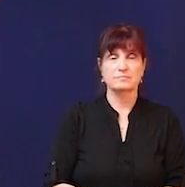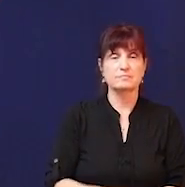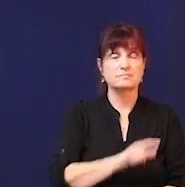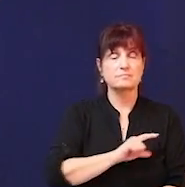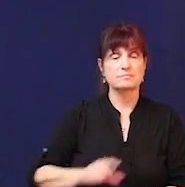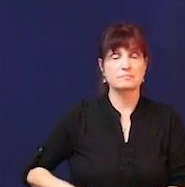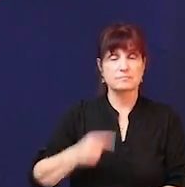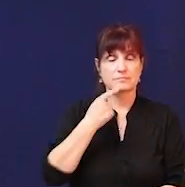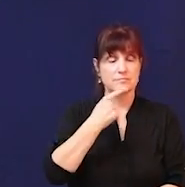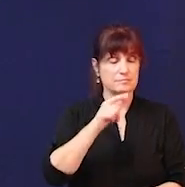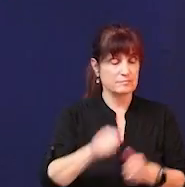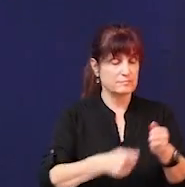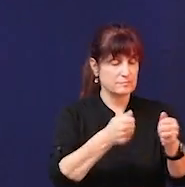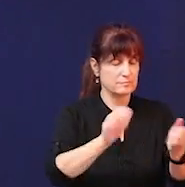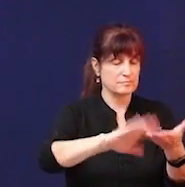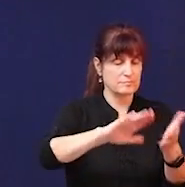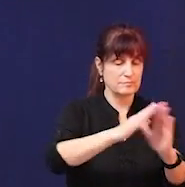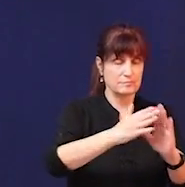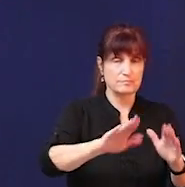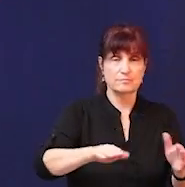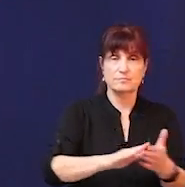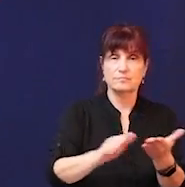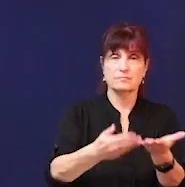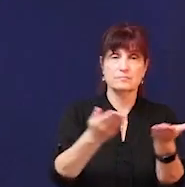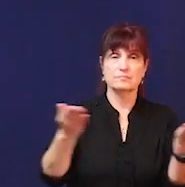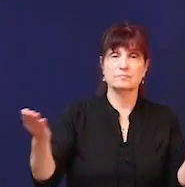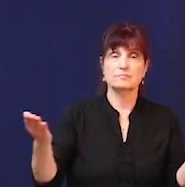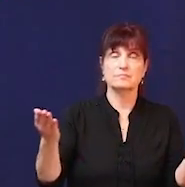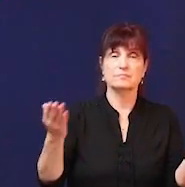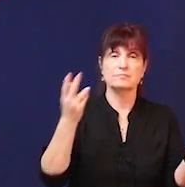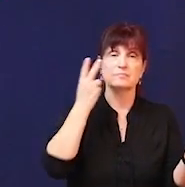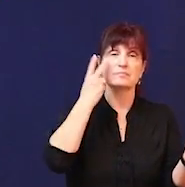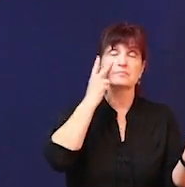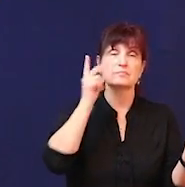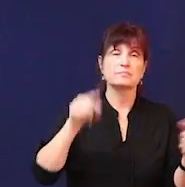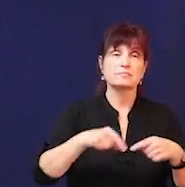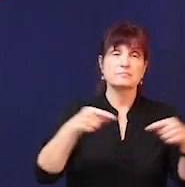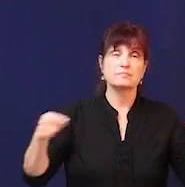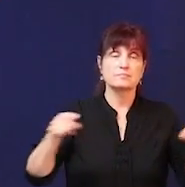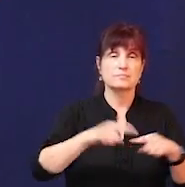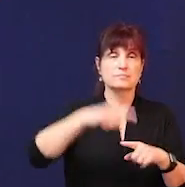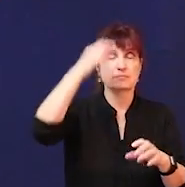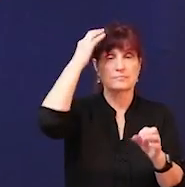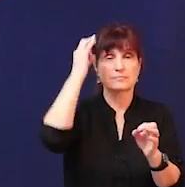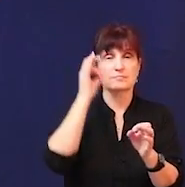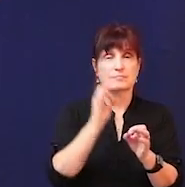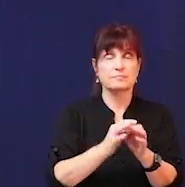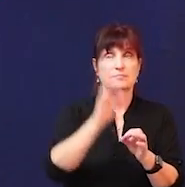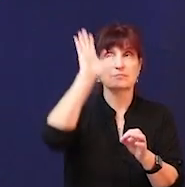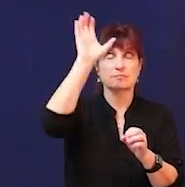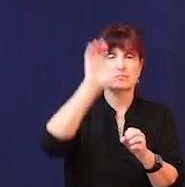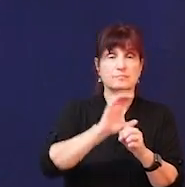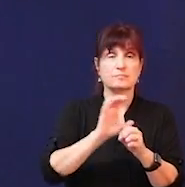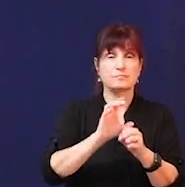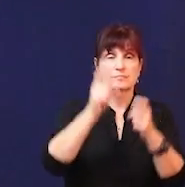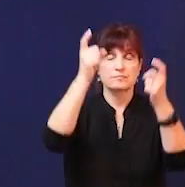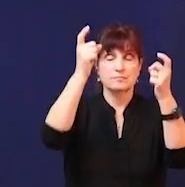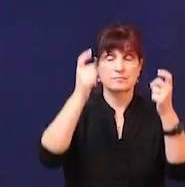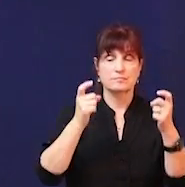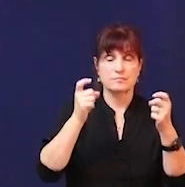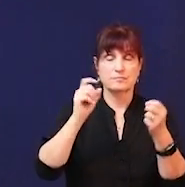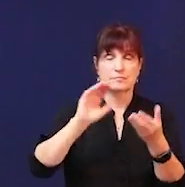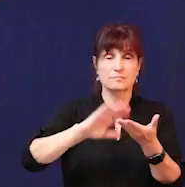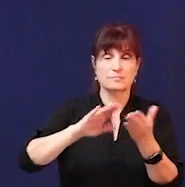Lord Jesus Christ, who said to your apostles, "Peace I leave you, my peace I give you," look not on our sins, but on the faith of your